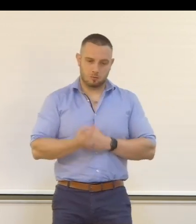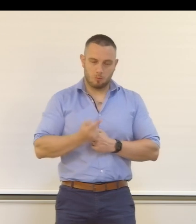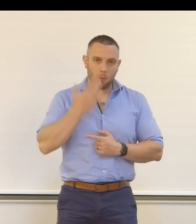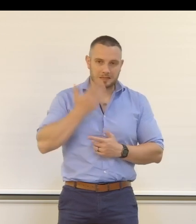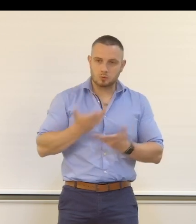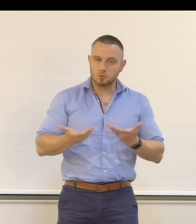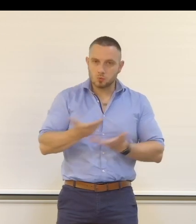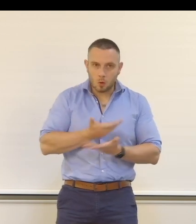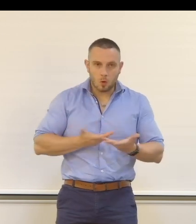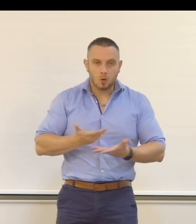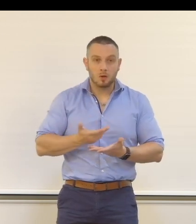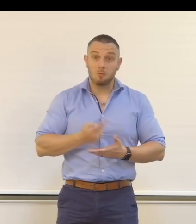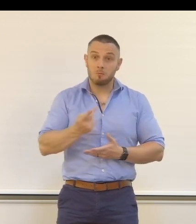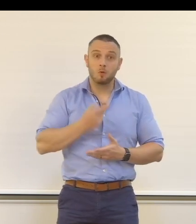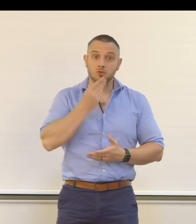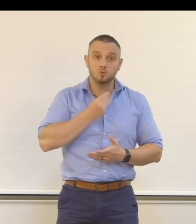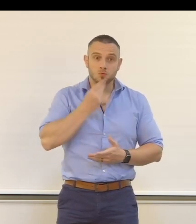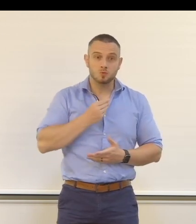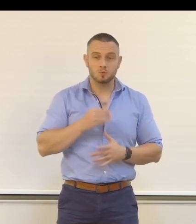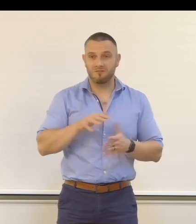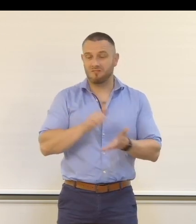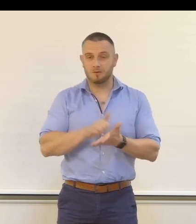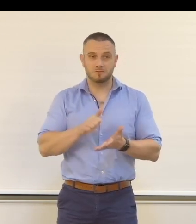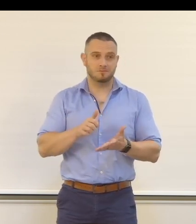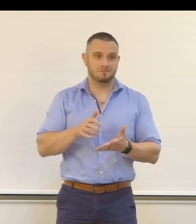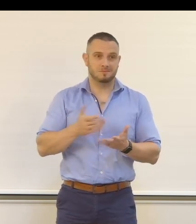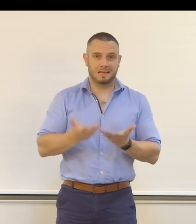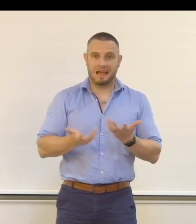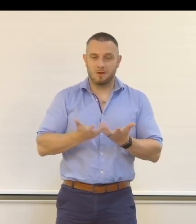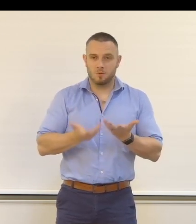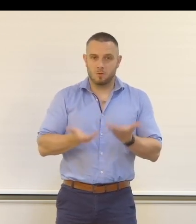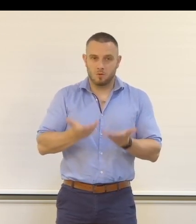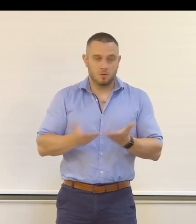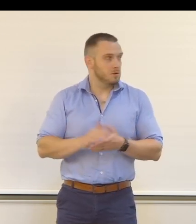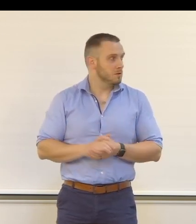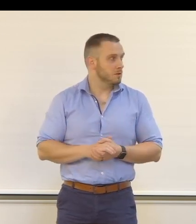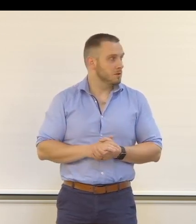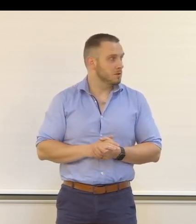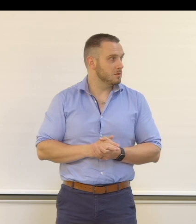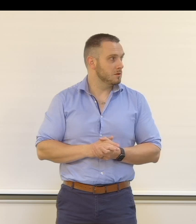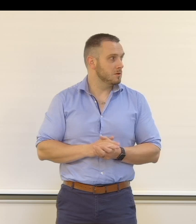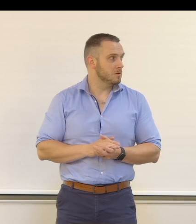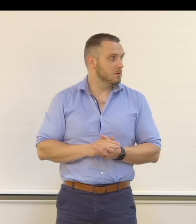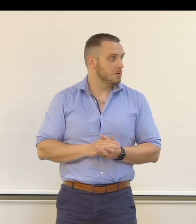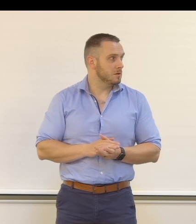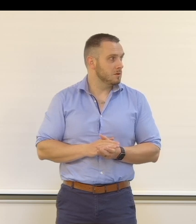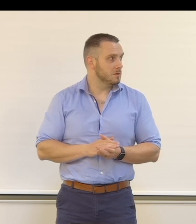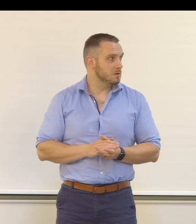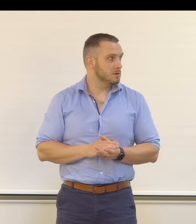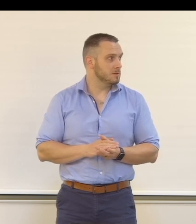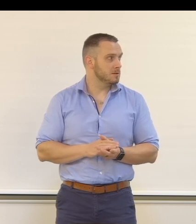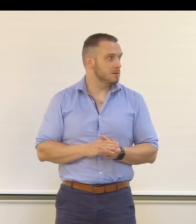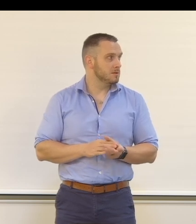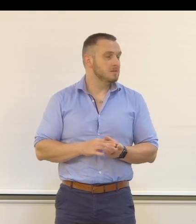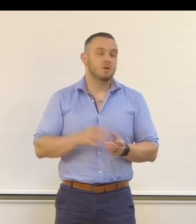So once we understood that, we just found some compromises. He would come earlier to eat when there is nobody, so it's quiet, and would stay a bit longer